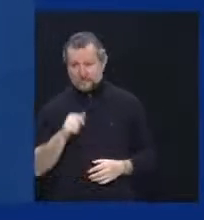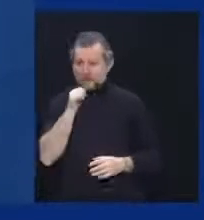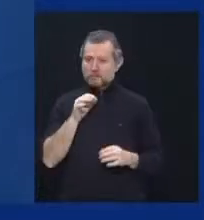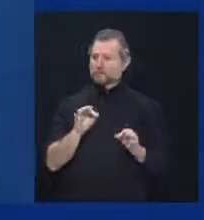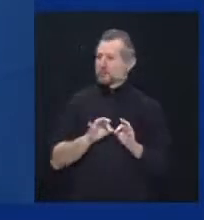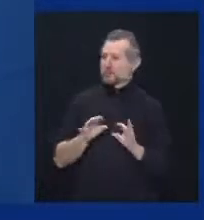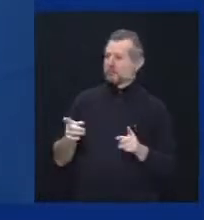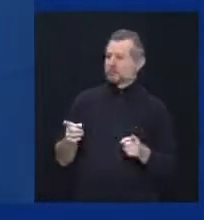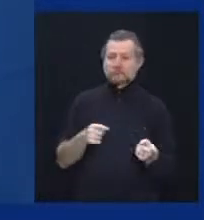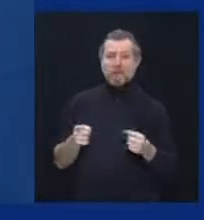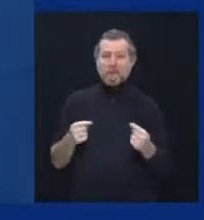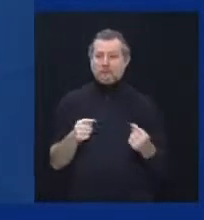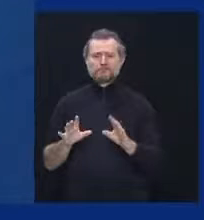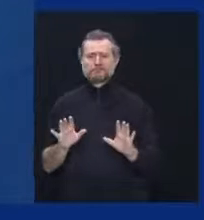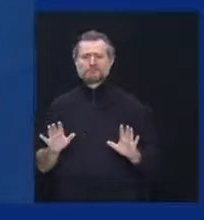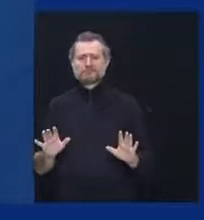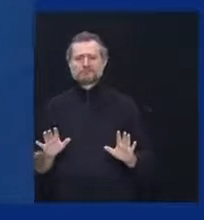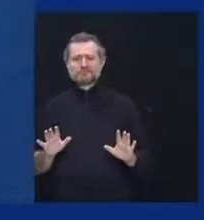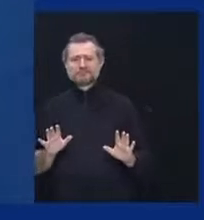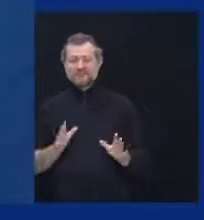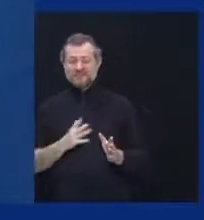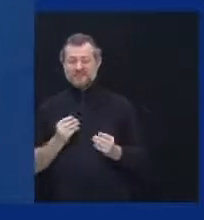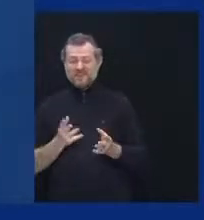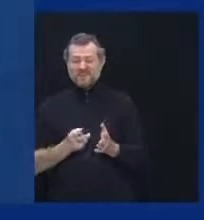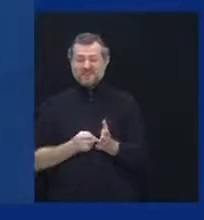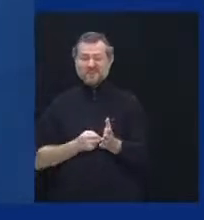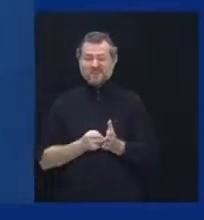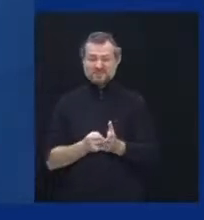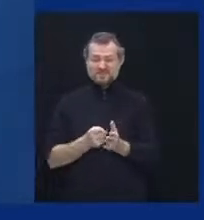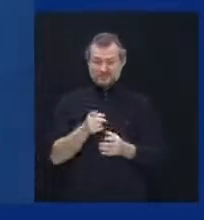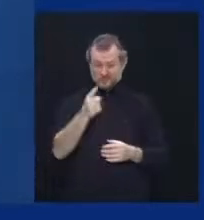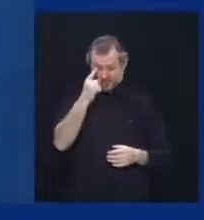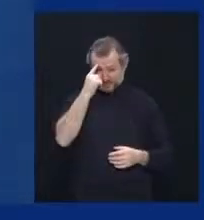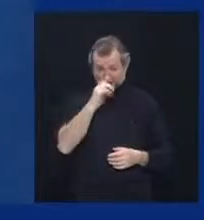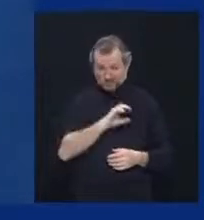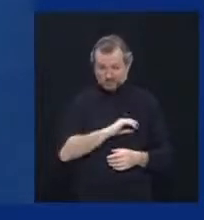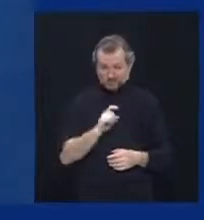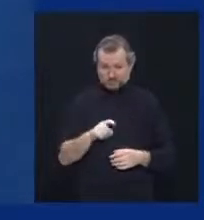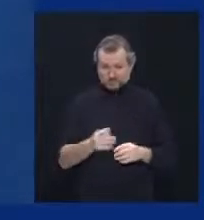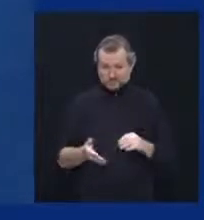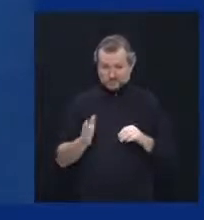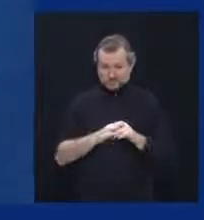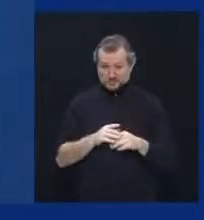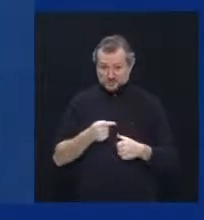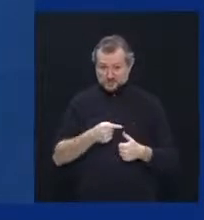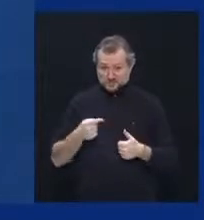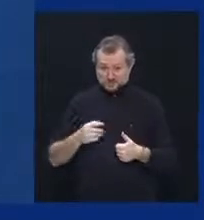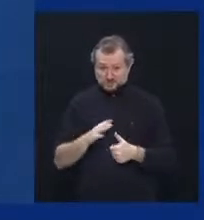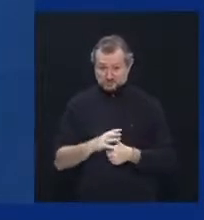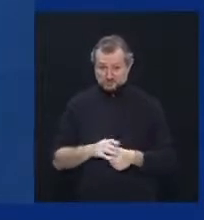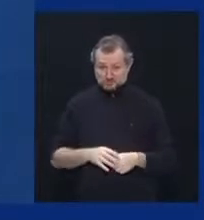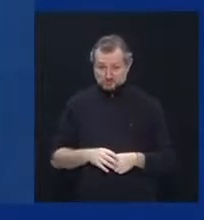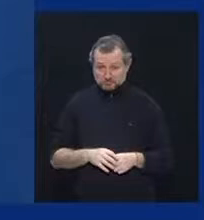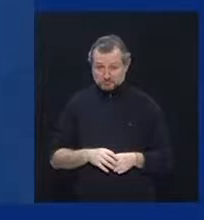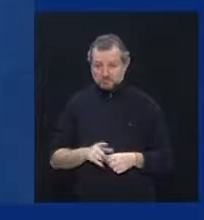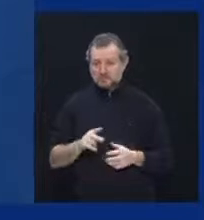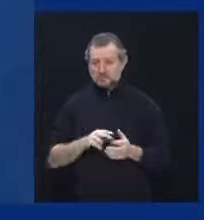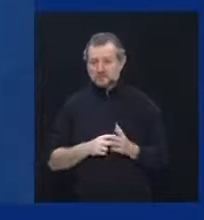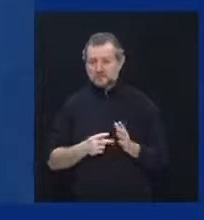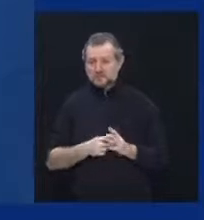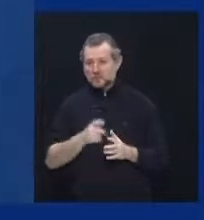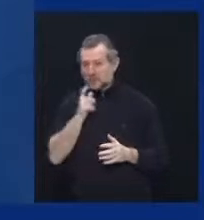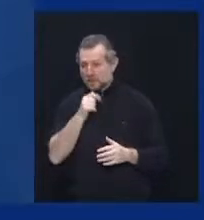Because if you want to be honest, you think the police should get more? Who on the list would you take it